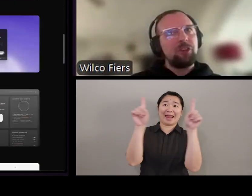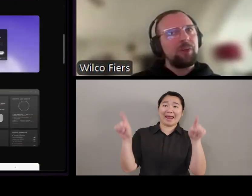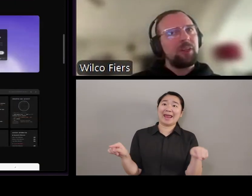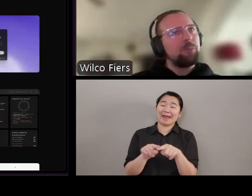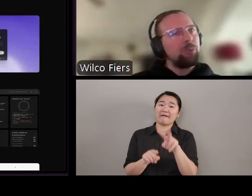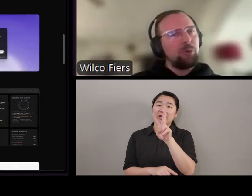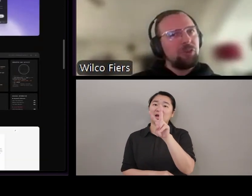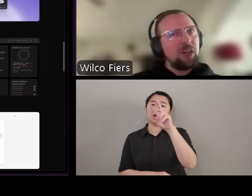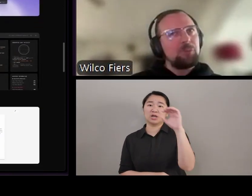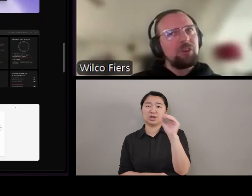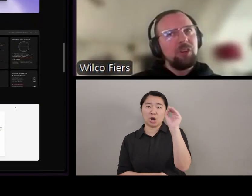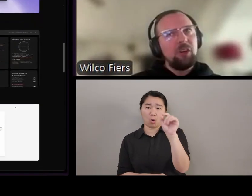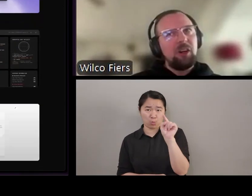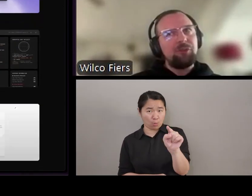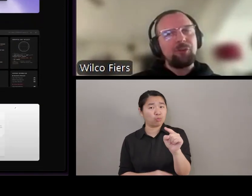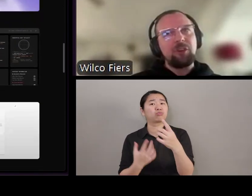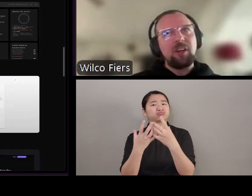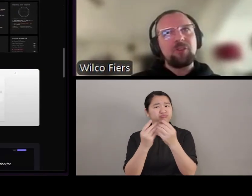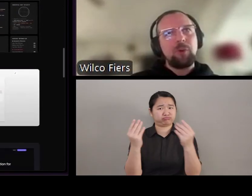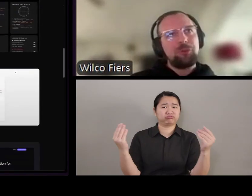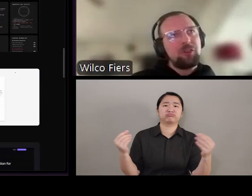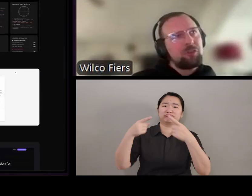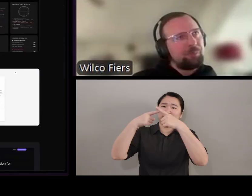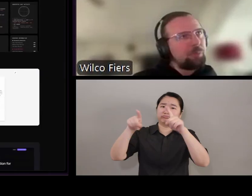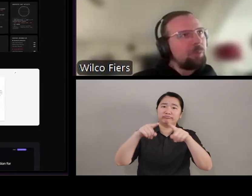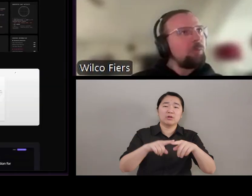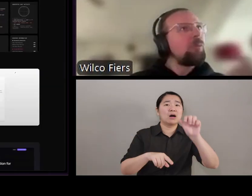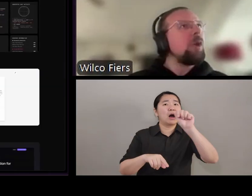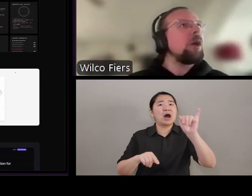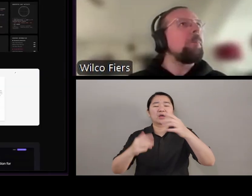AI generated prototypes of different kinds of websites.